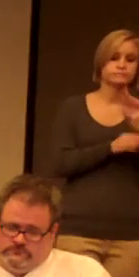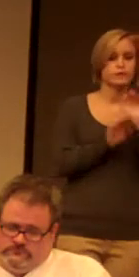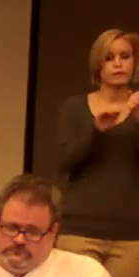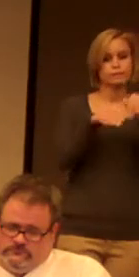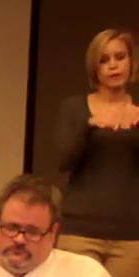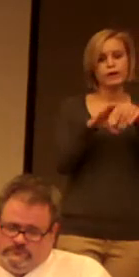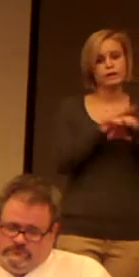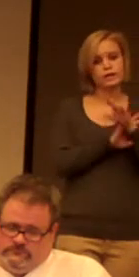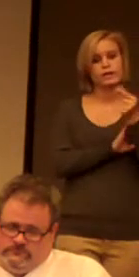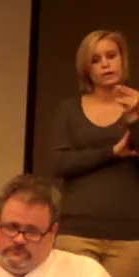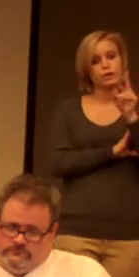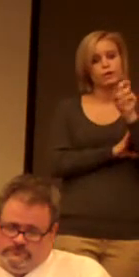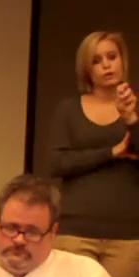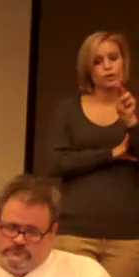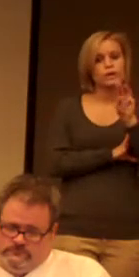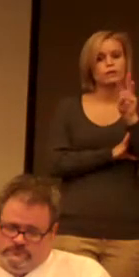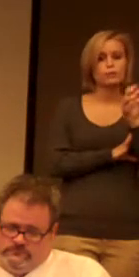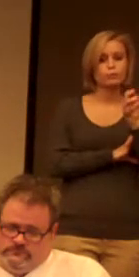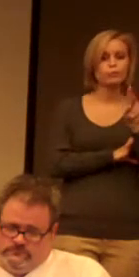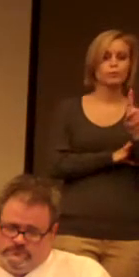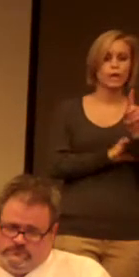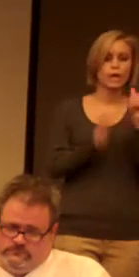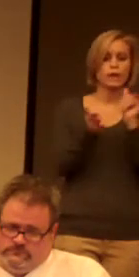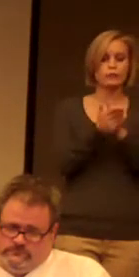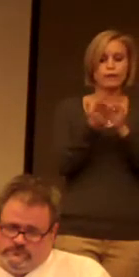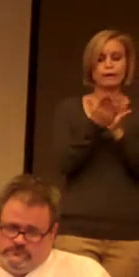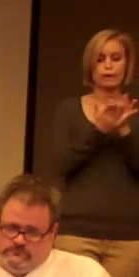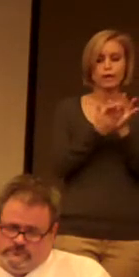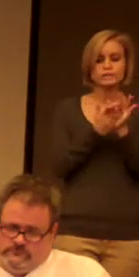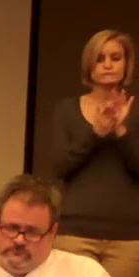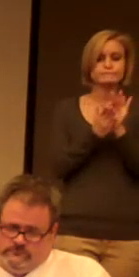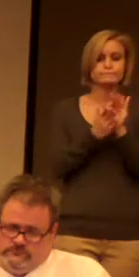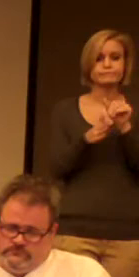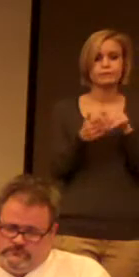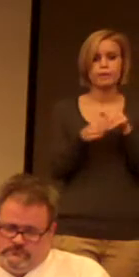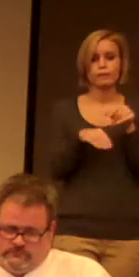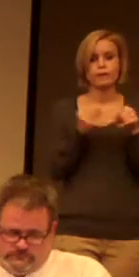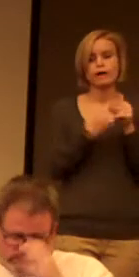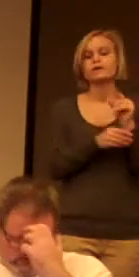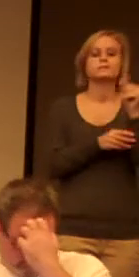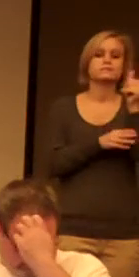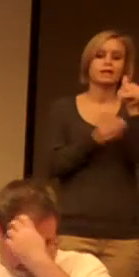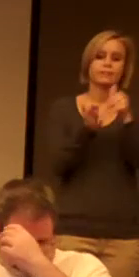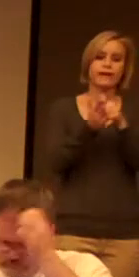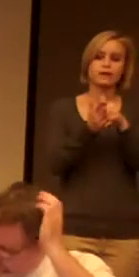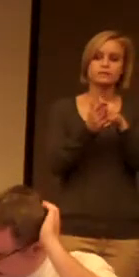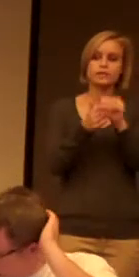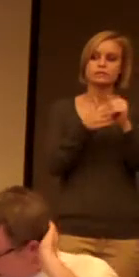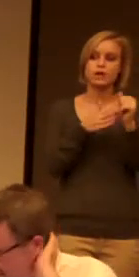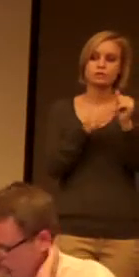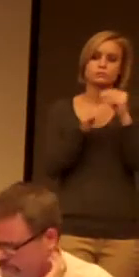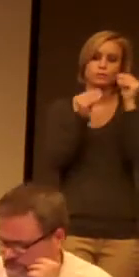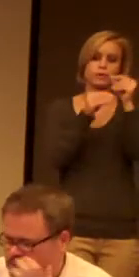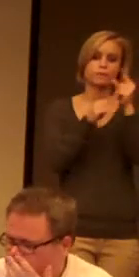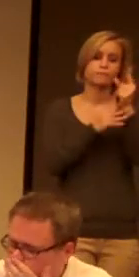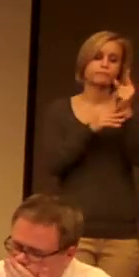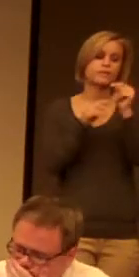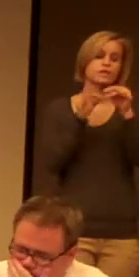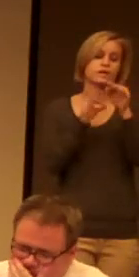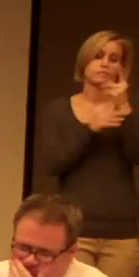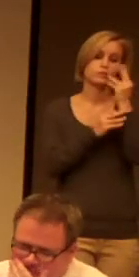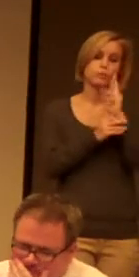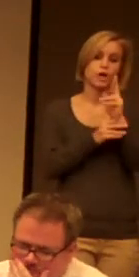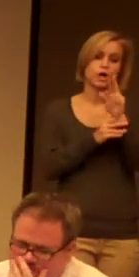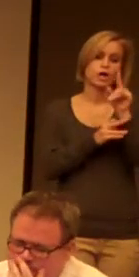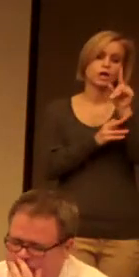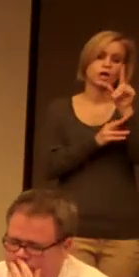Cemetery. That cost about $10,000 when it was put up. If you were a laborer, you